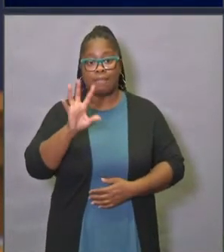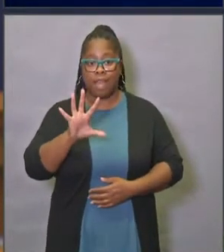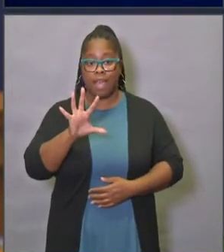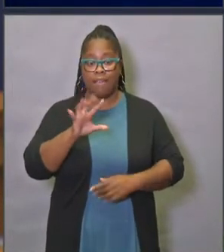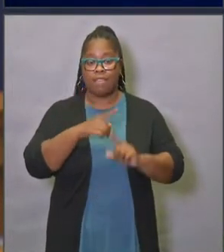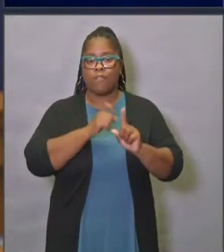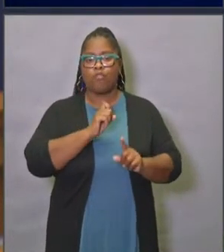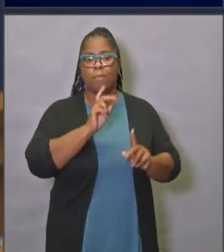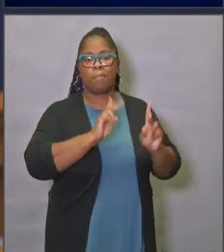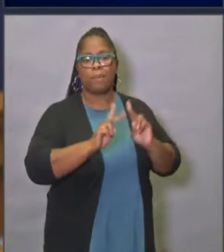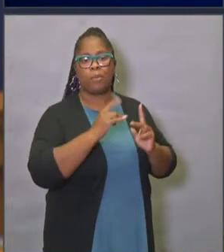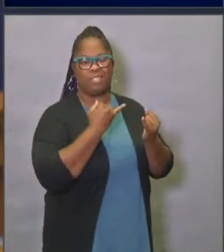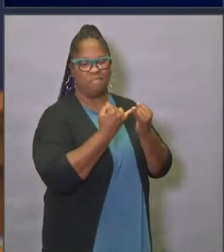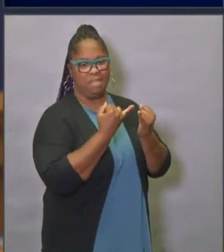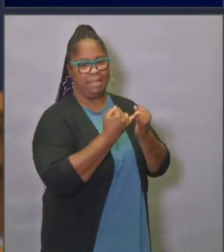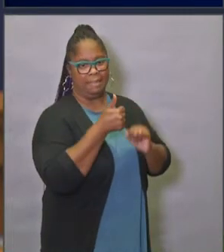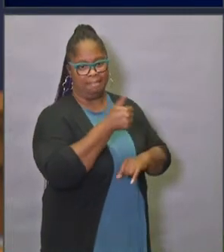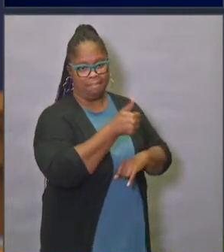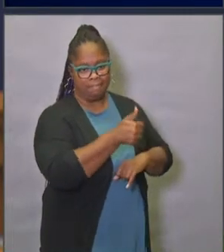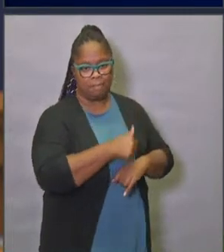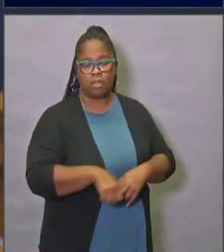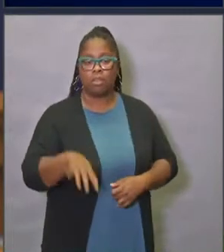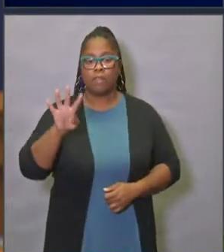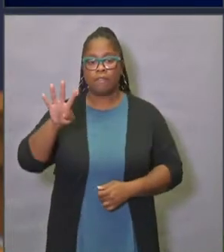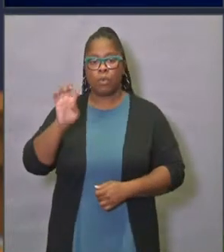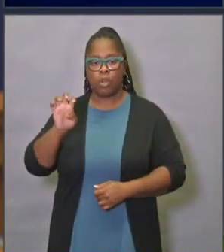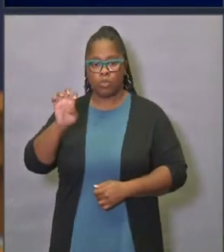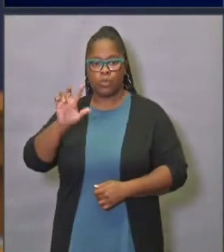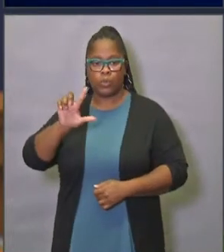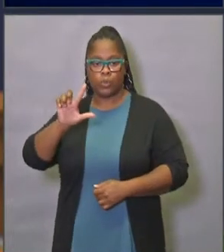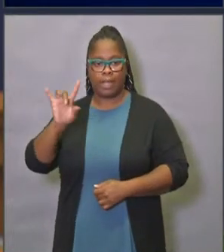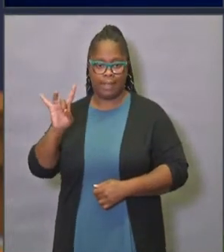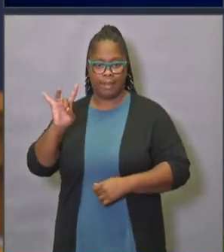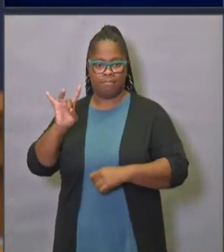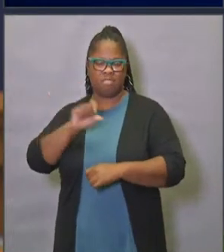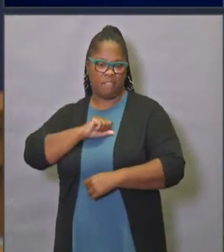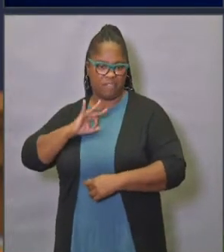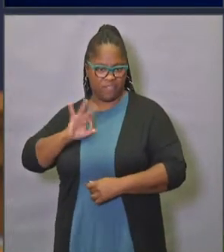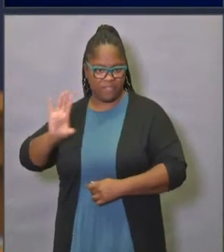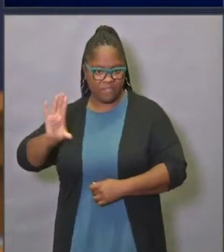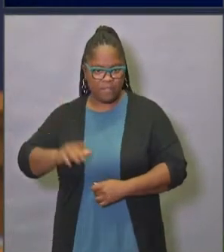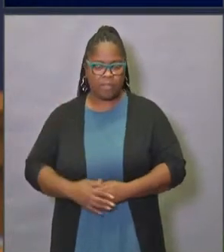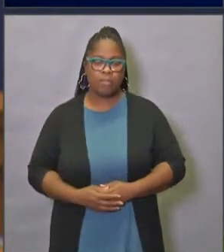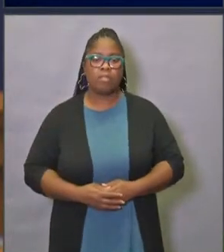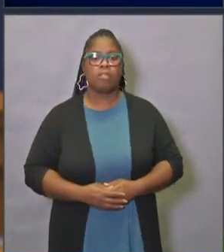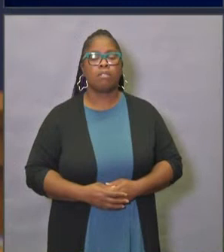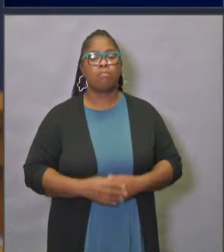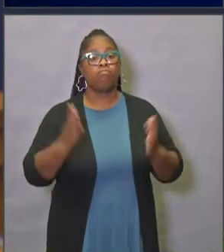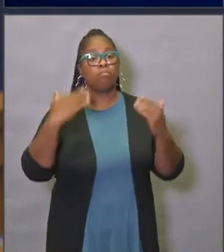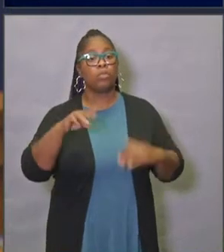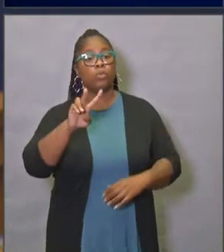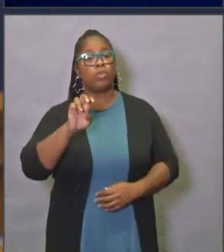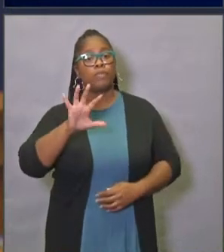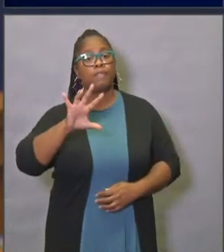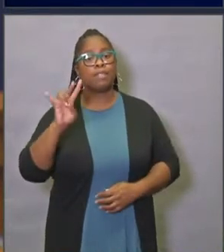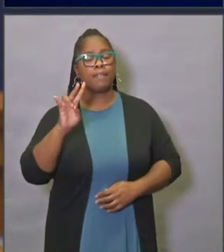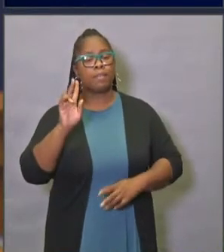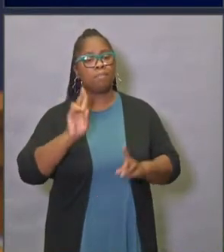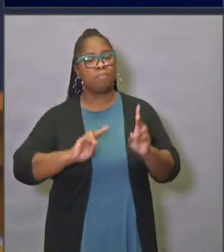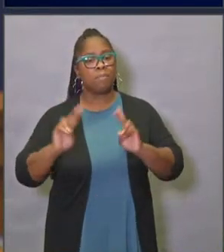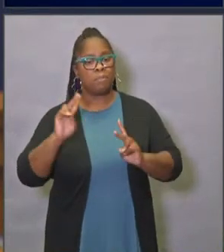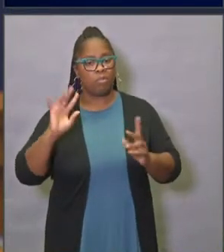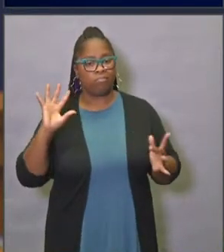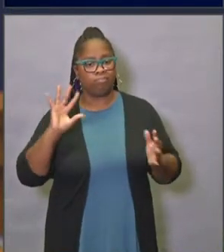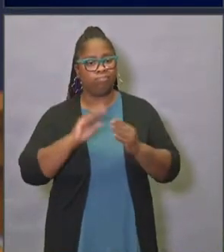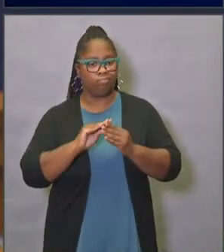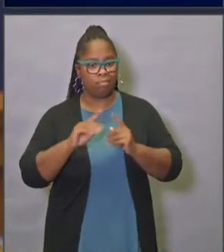3,265 were among people who are incarcerated, and 428 are among staff. There's 257 cases